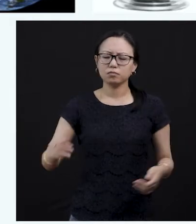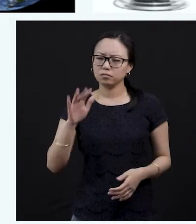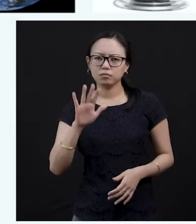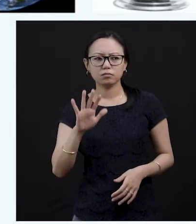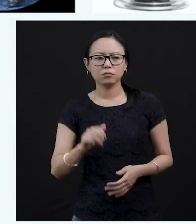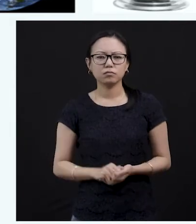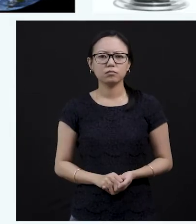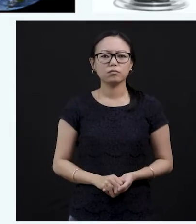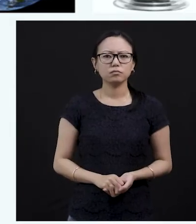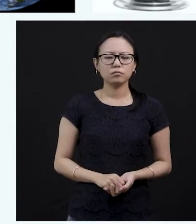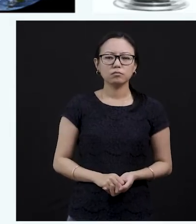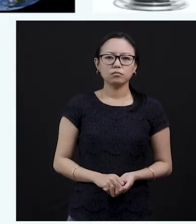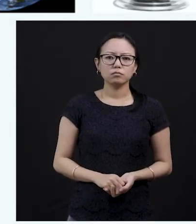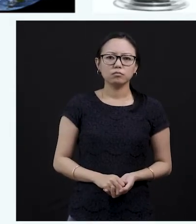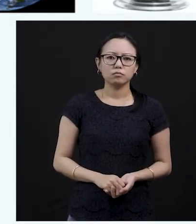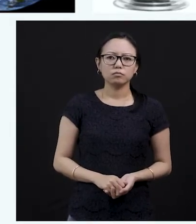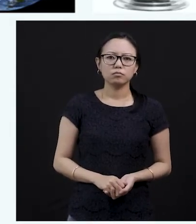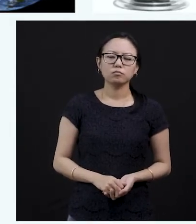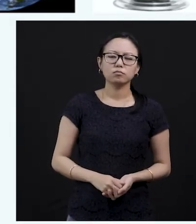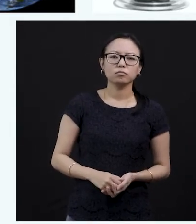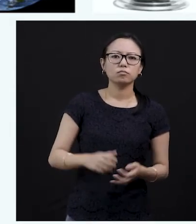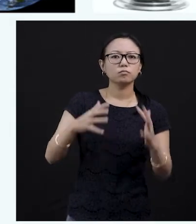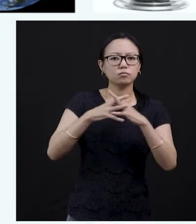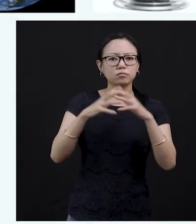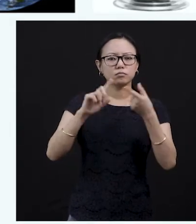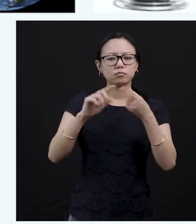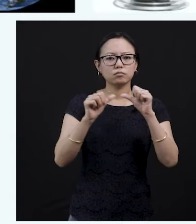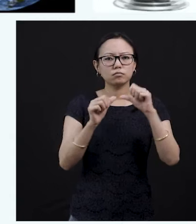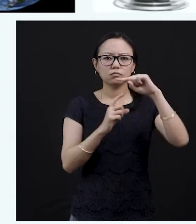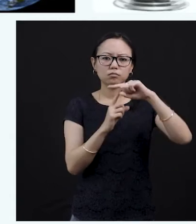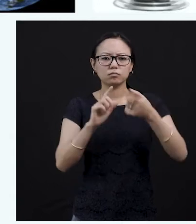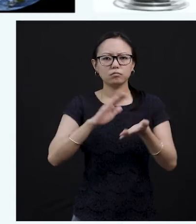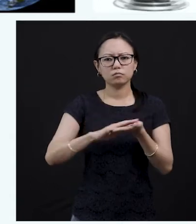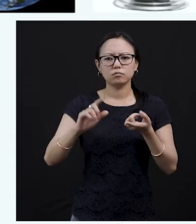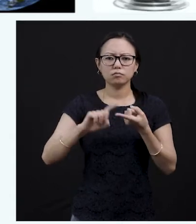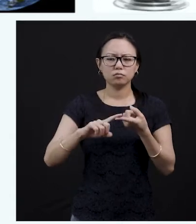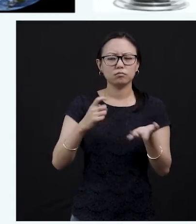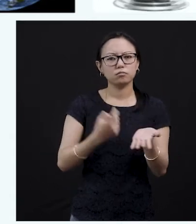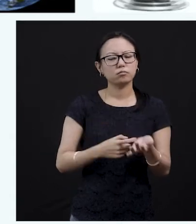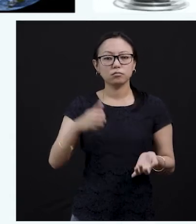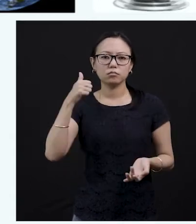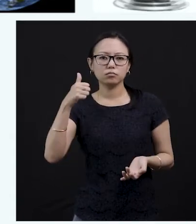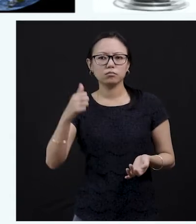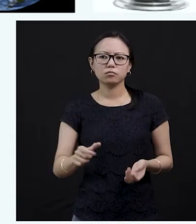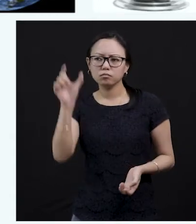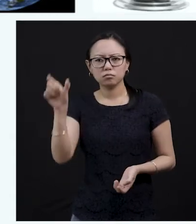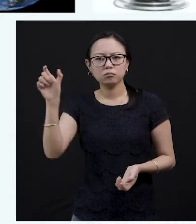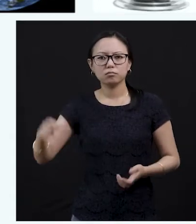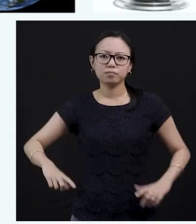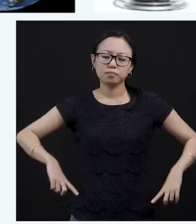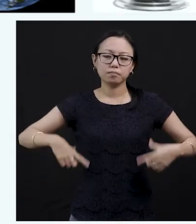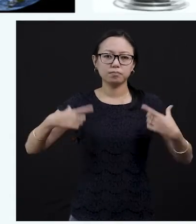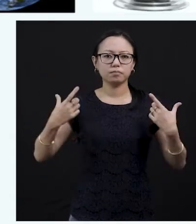have very good weather conditions where human beings can survive. Then another important one